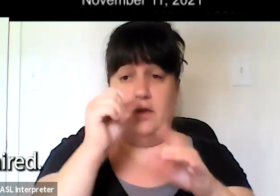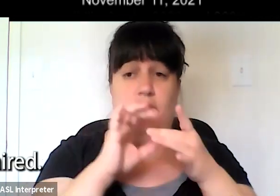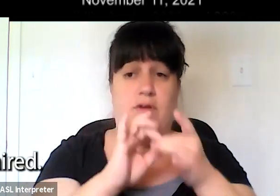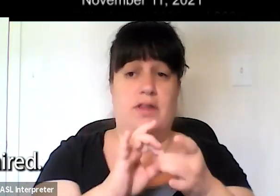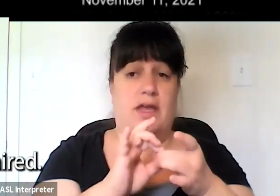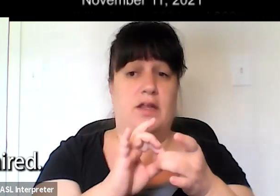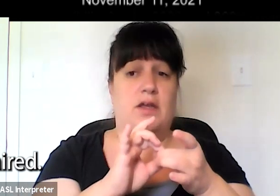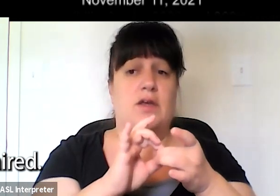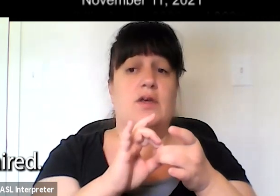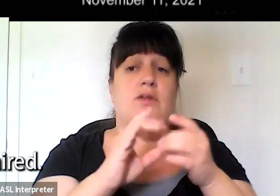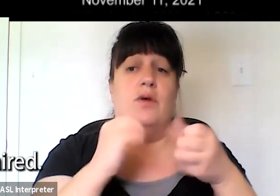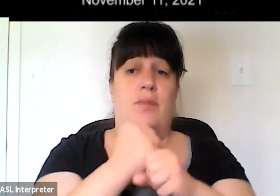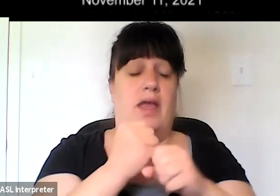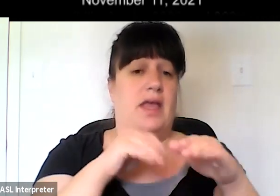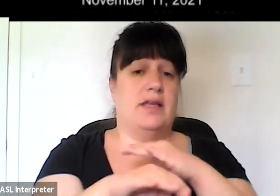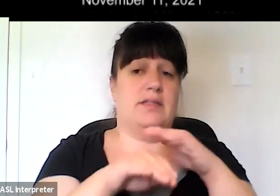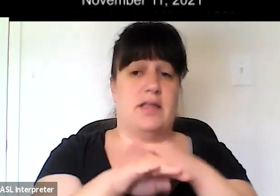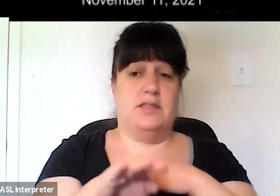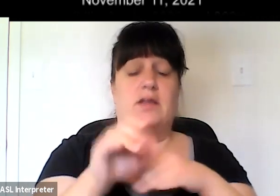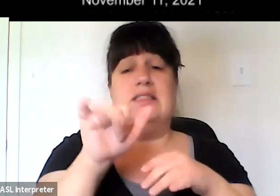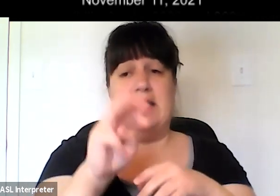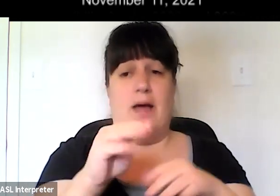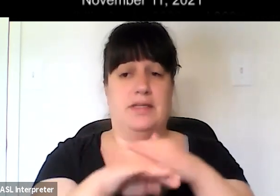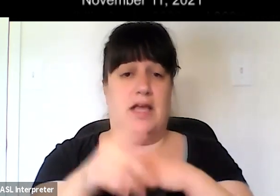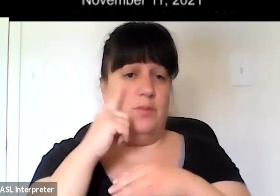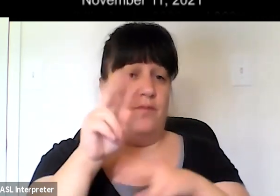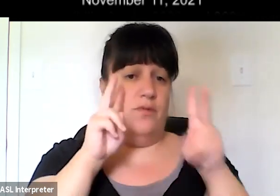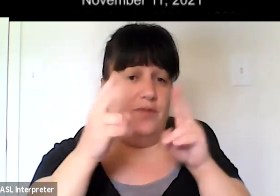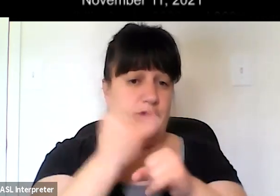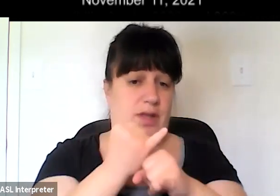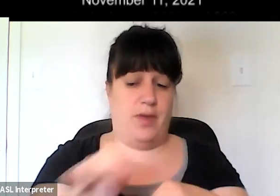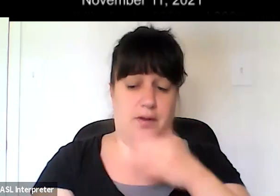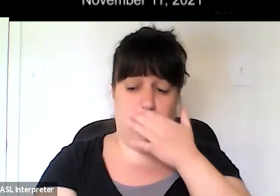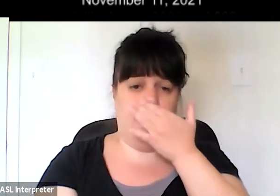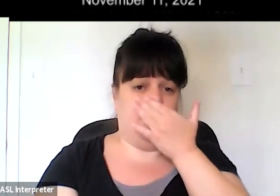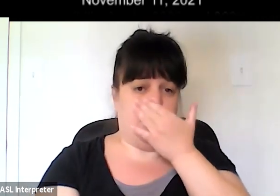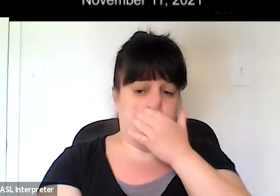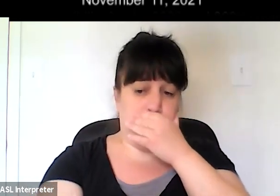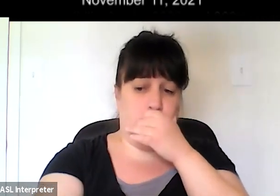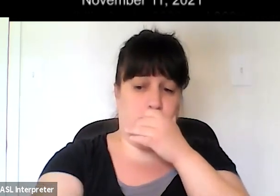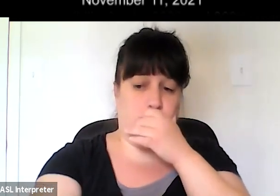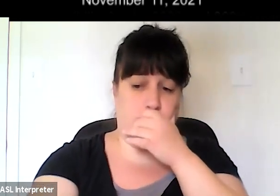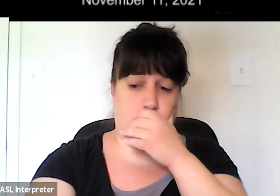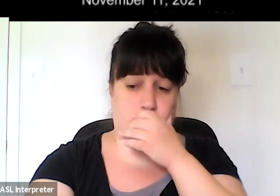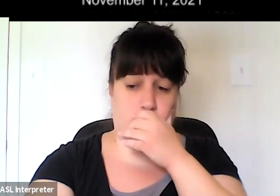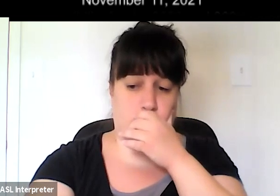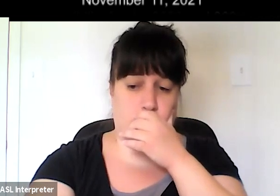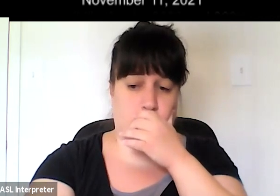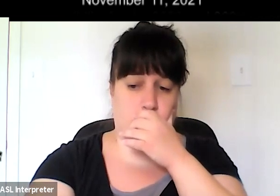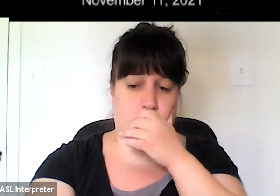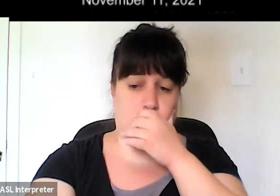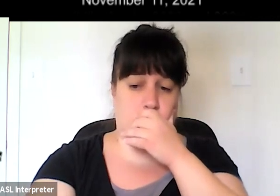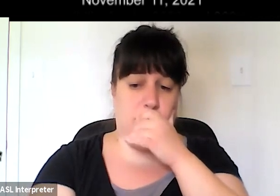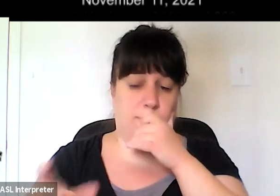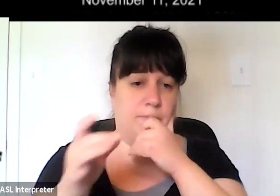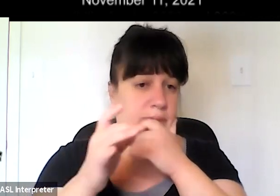making STEM more accessible for the visually impaired. So let's get started with my talk. So just to give you an idea,